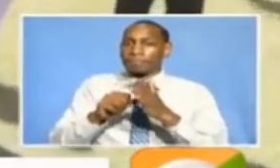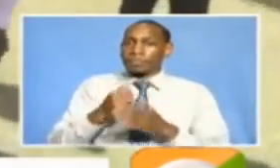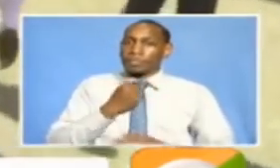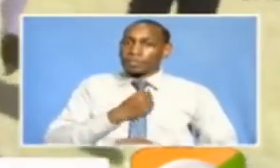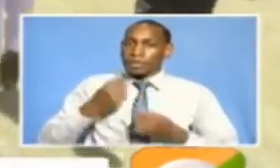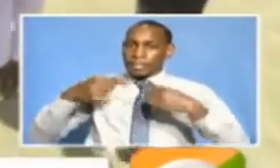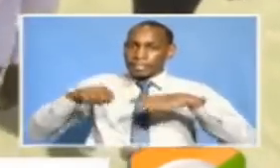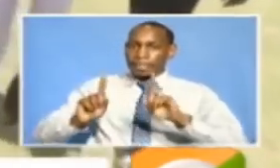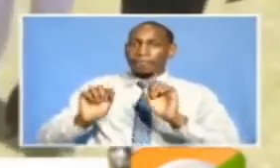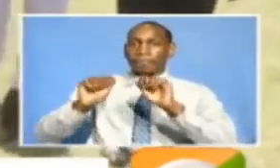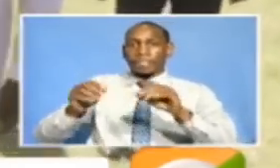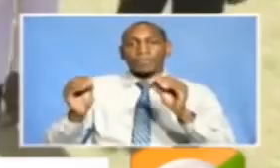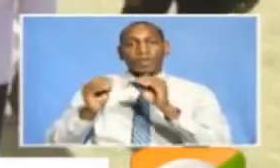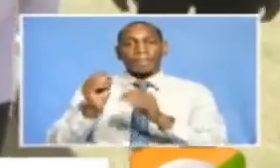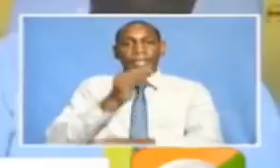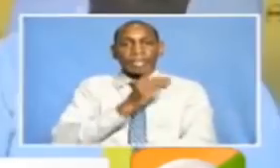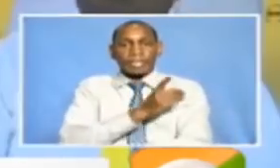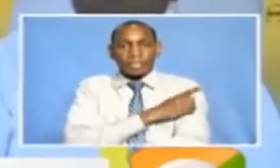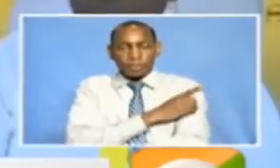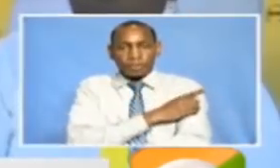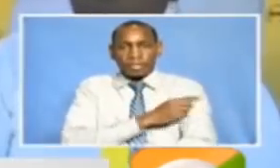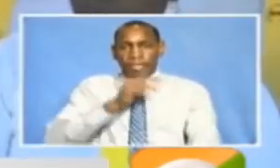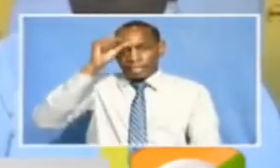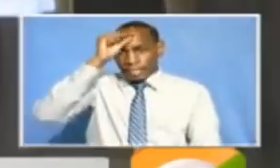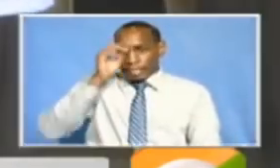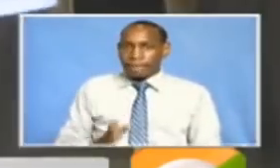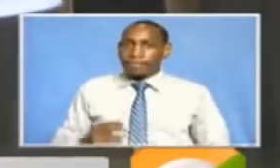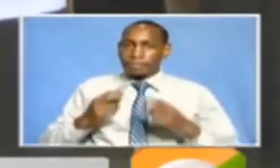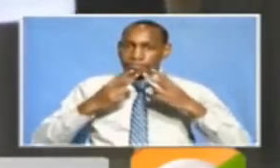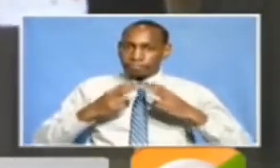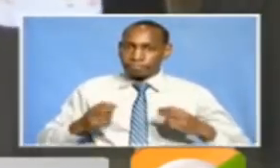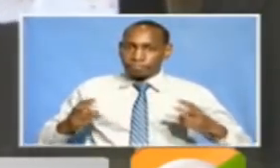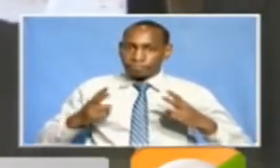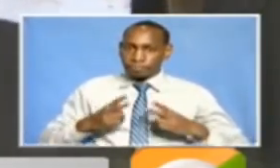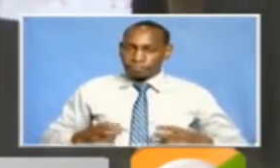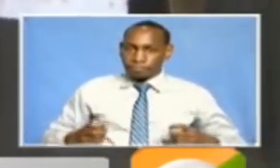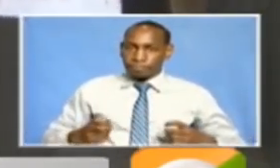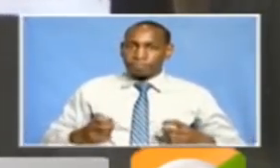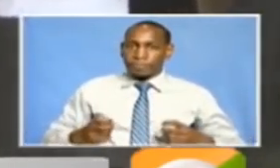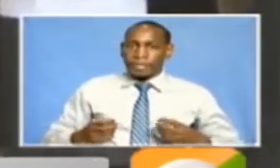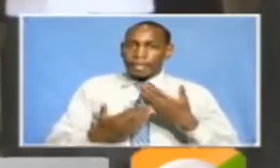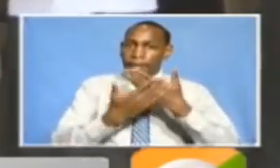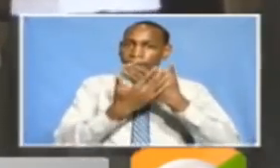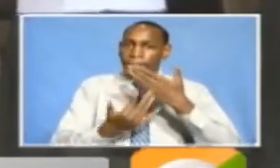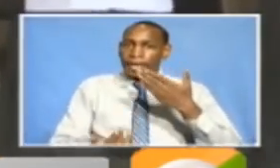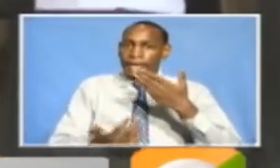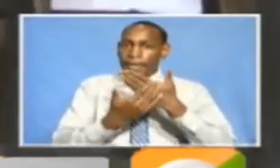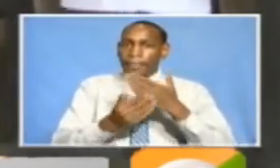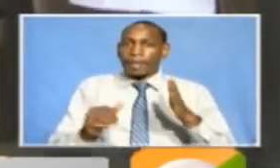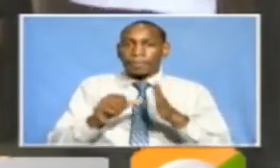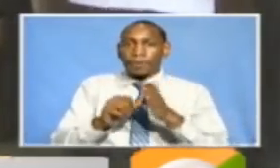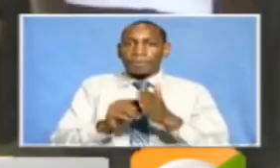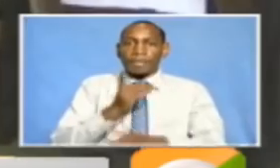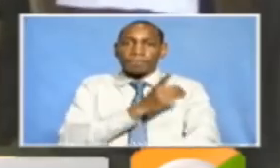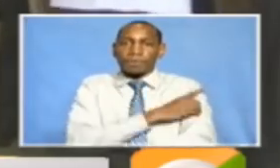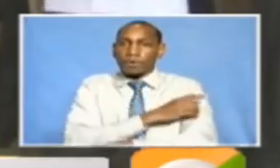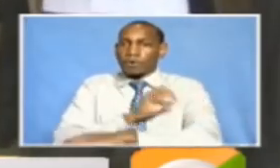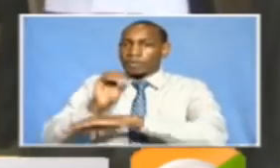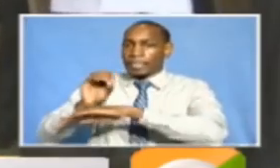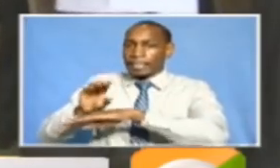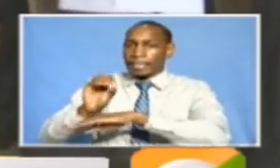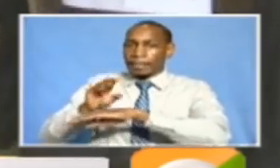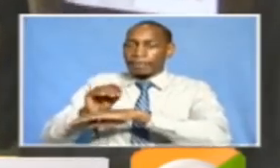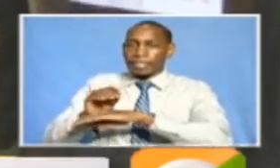himself to see a doctor. The Governor was diagnosed with a sudden drop in blood pressure and his doctor prescribed brief